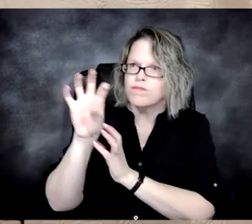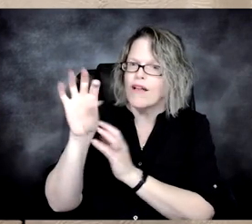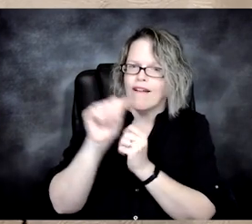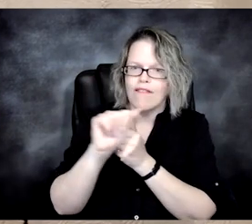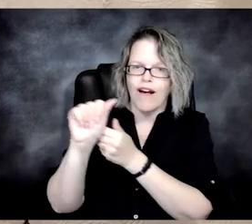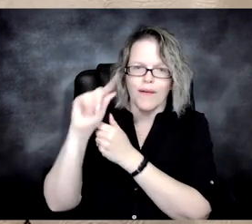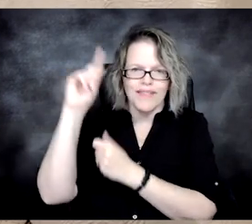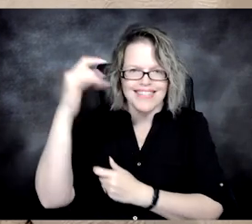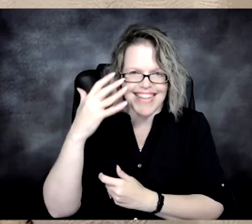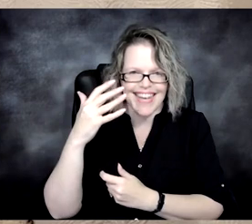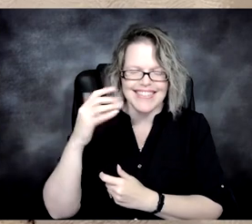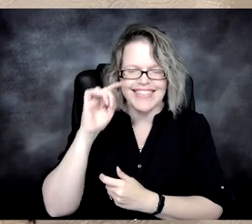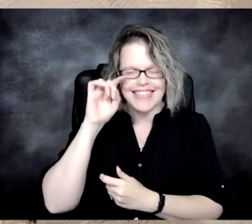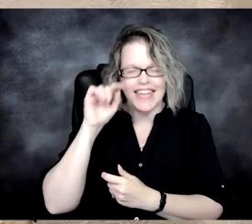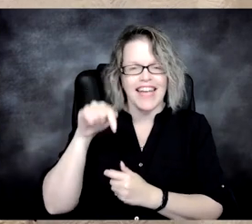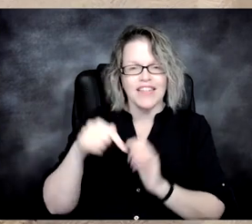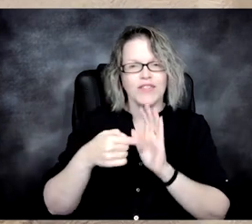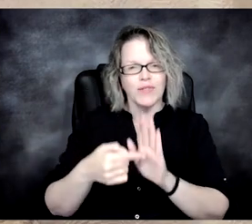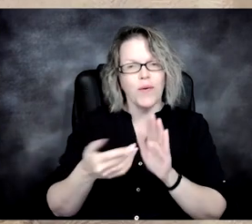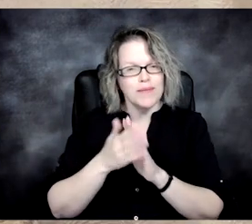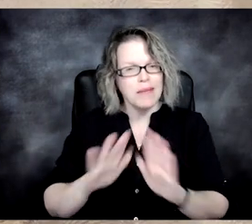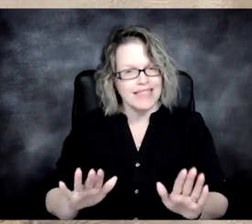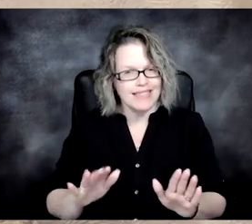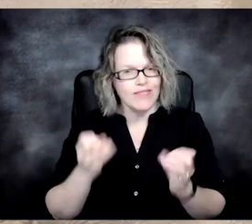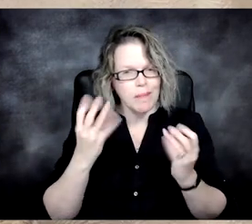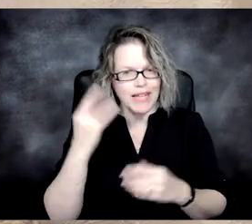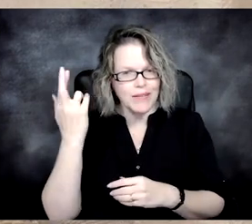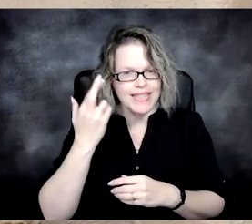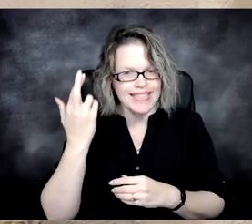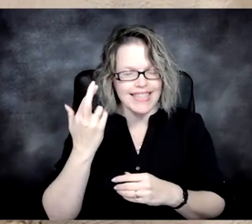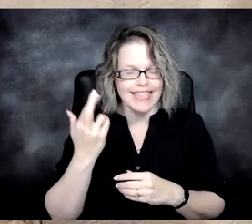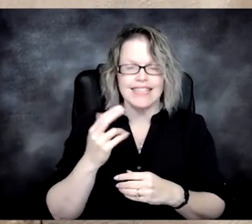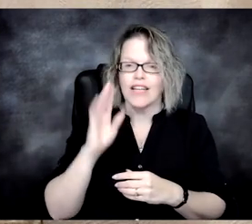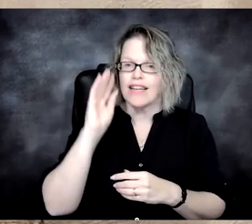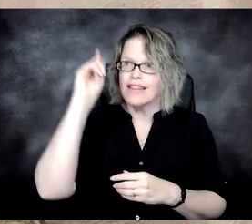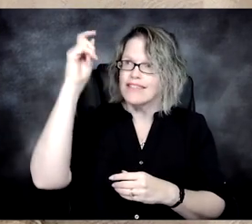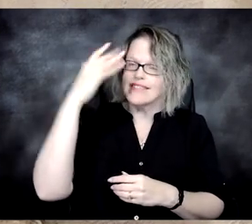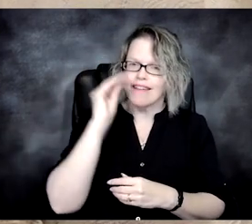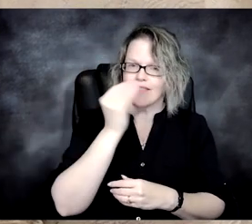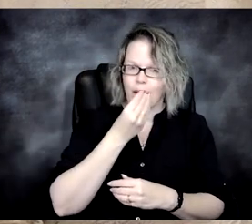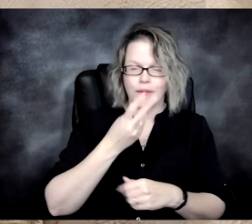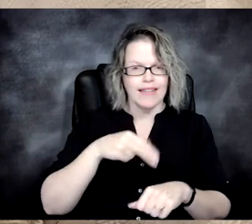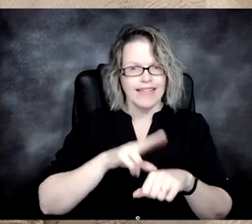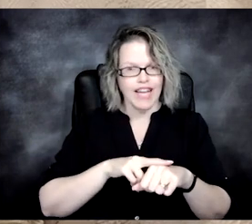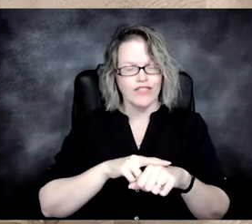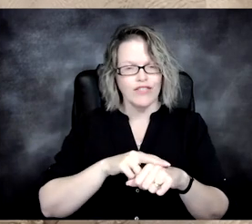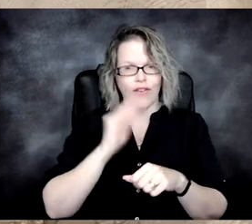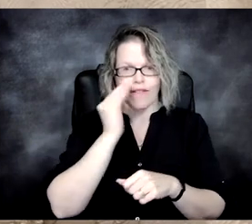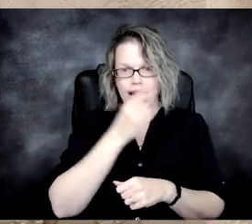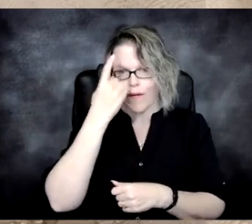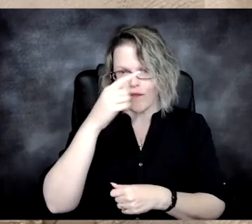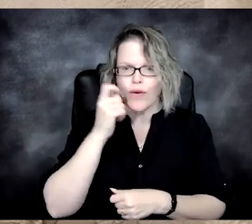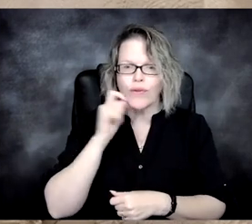is symbolic for peace for multiple reasons. One of them being that sunflowers are the national flower for Ukraine,